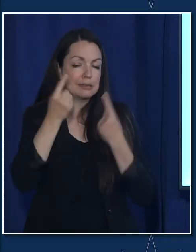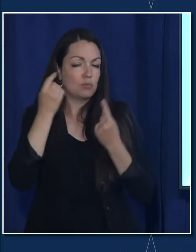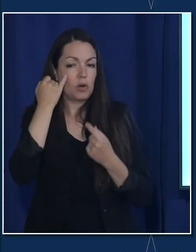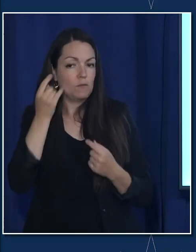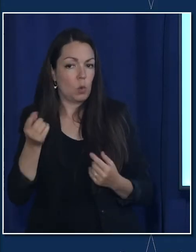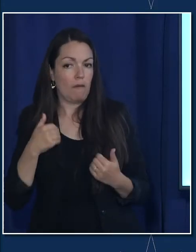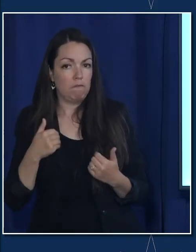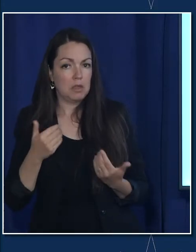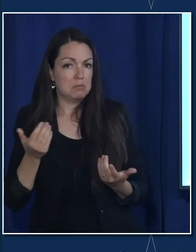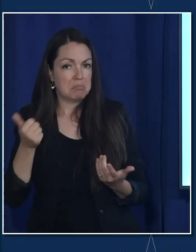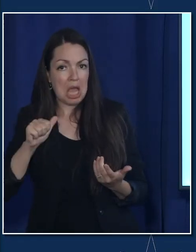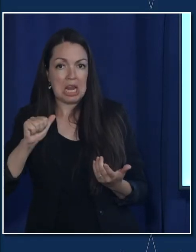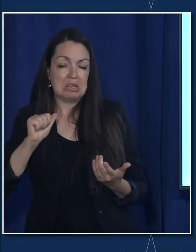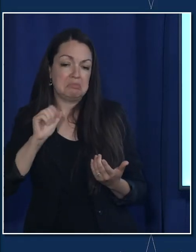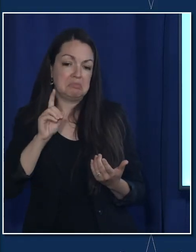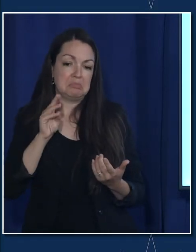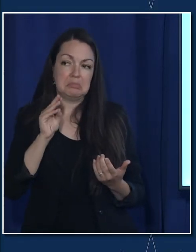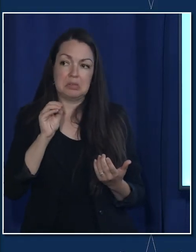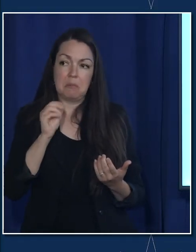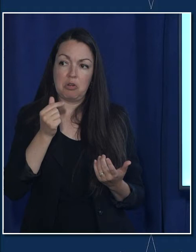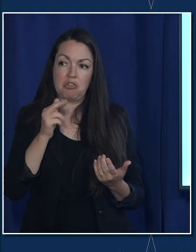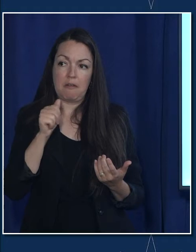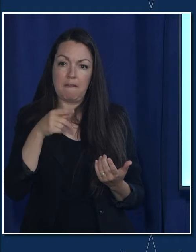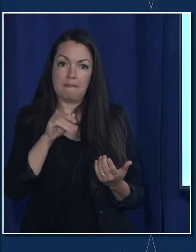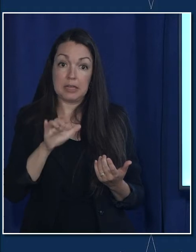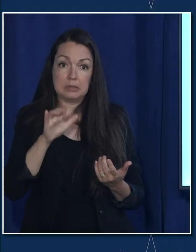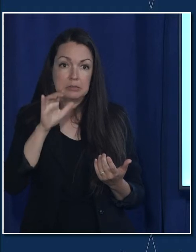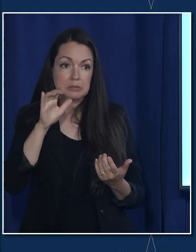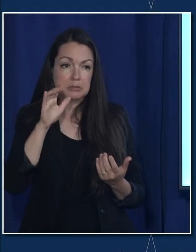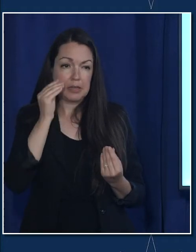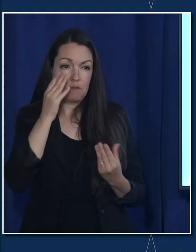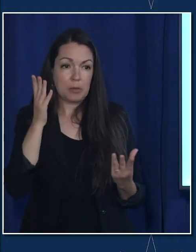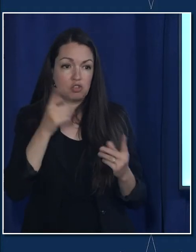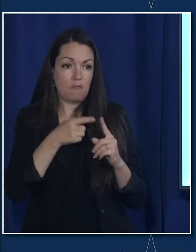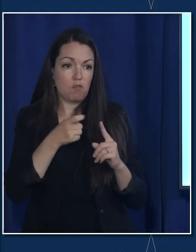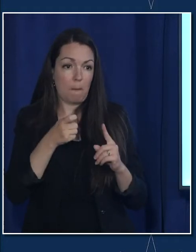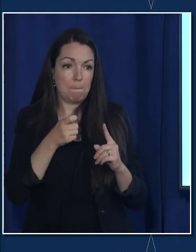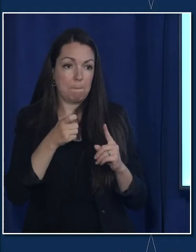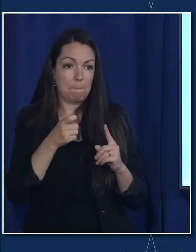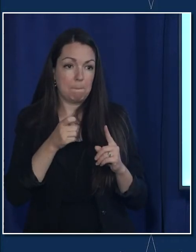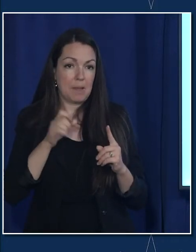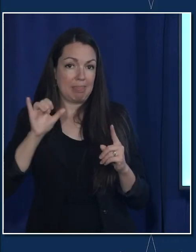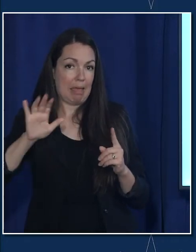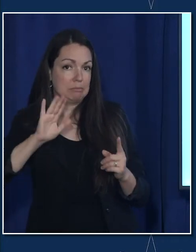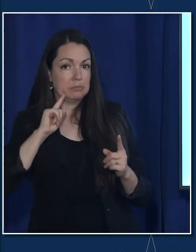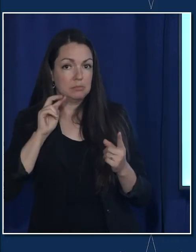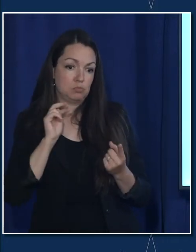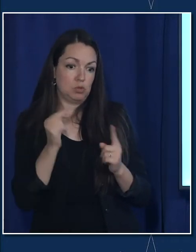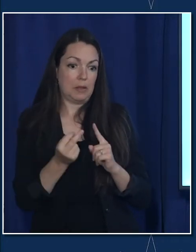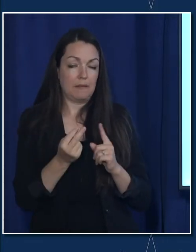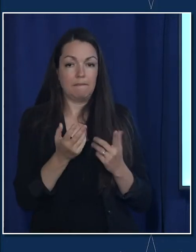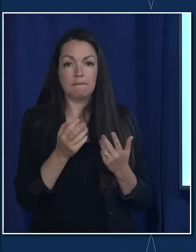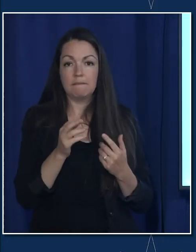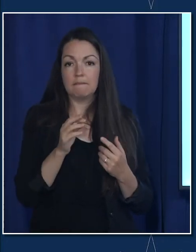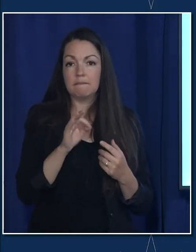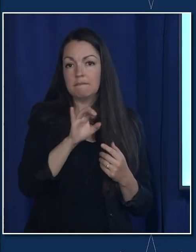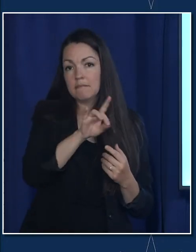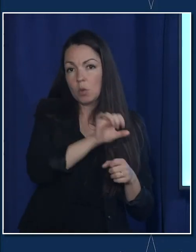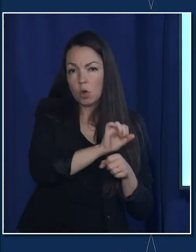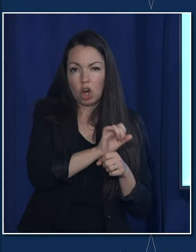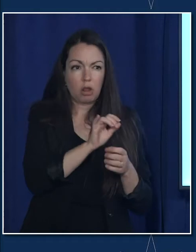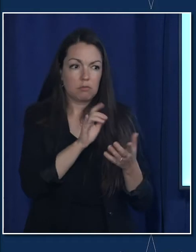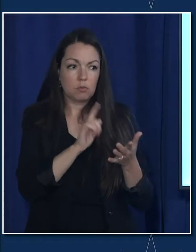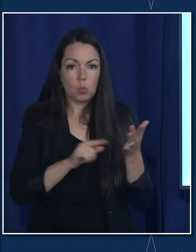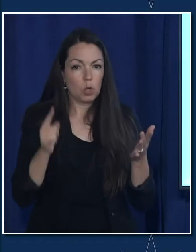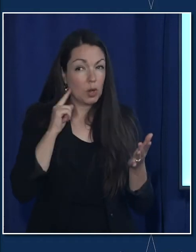any demographic information, any information, from epidemiology or going out and doing field work or what you're hearing from people, that kind of